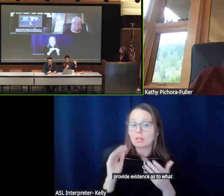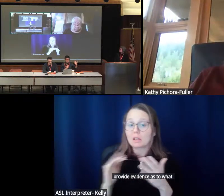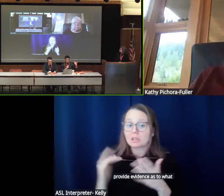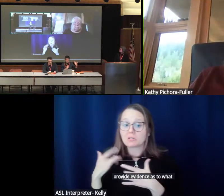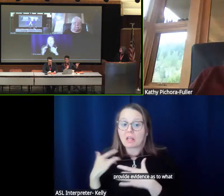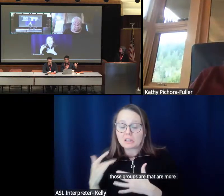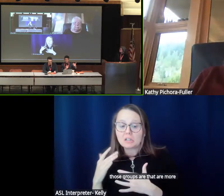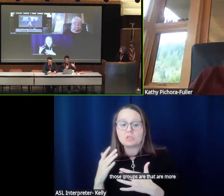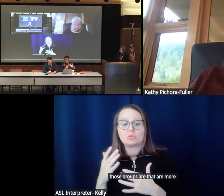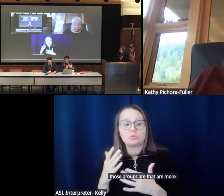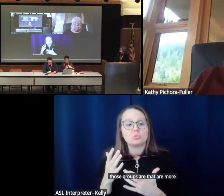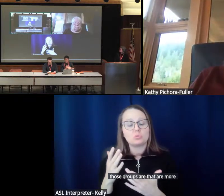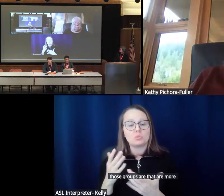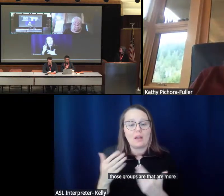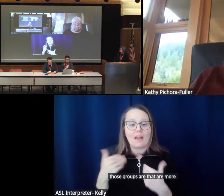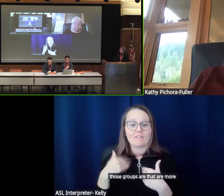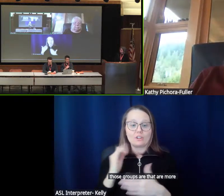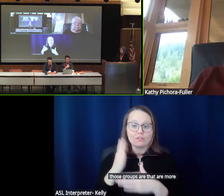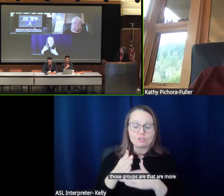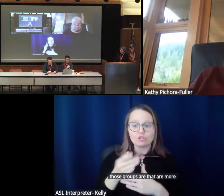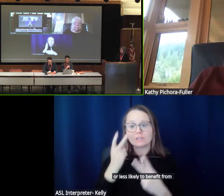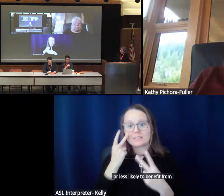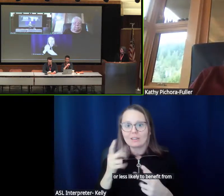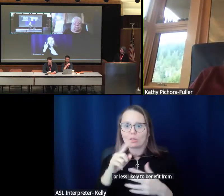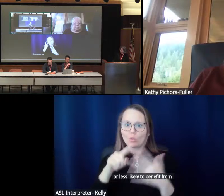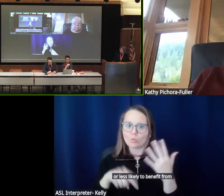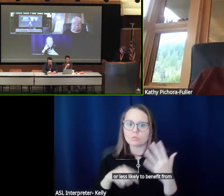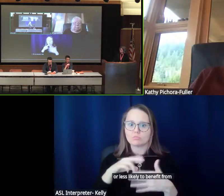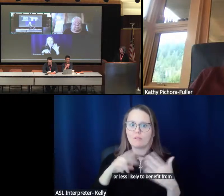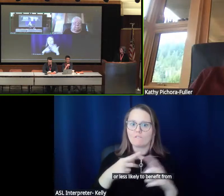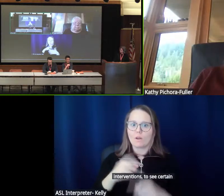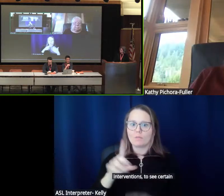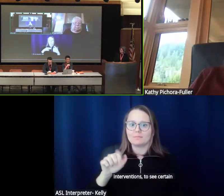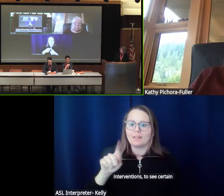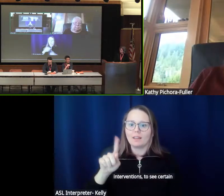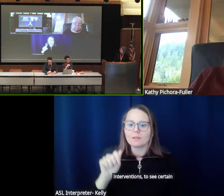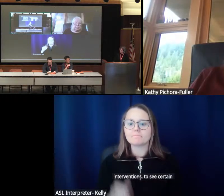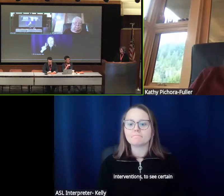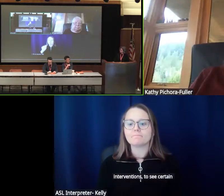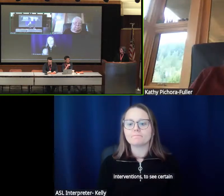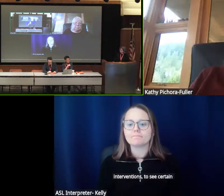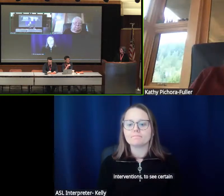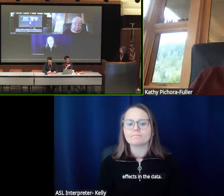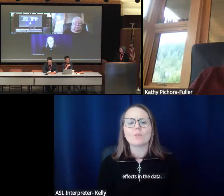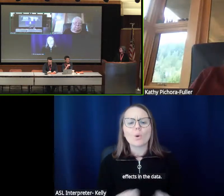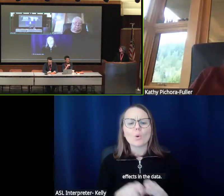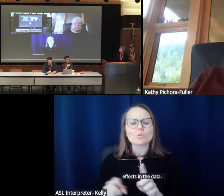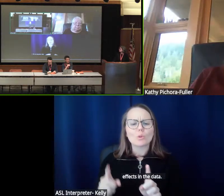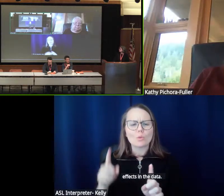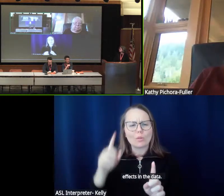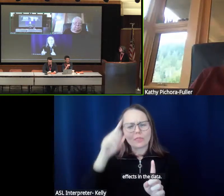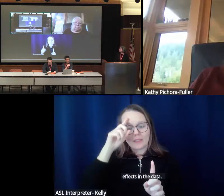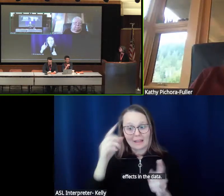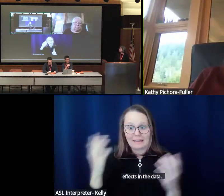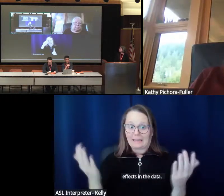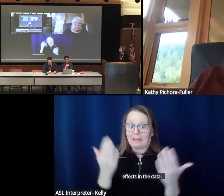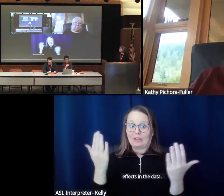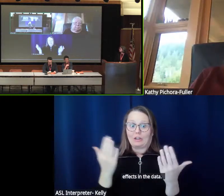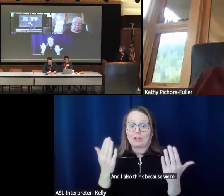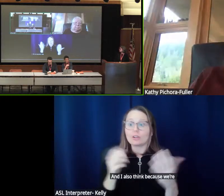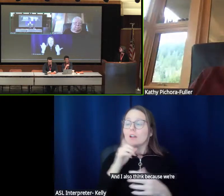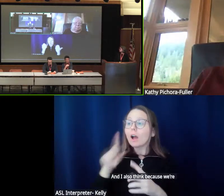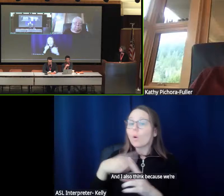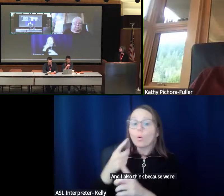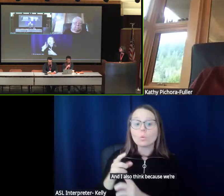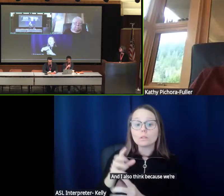interventions, to see certain effects in the data. And I also think, because we're here talking not about just vision and